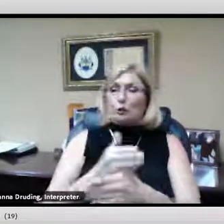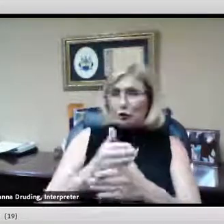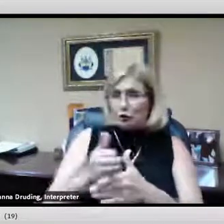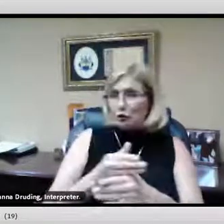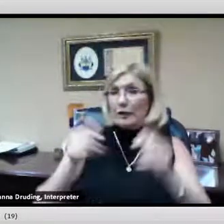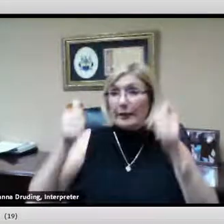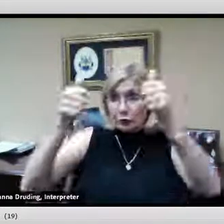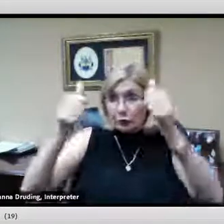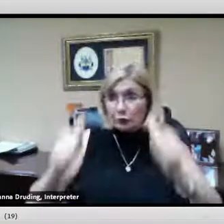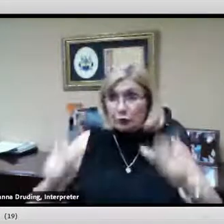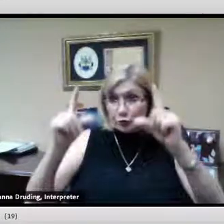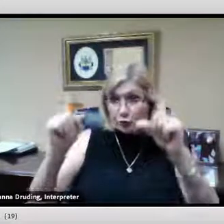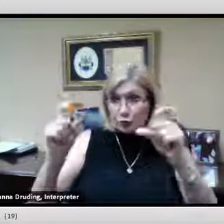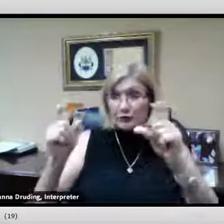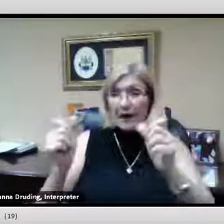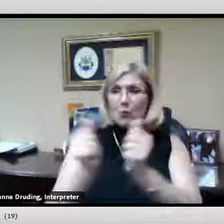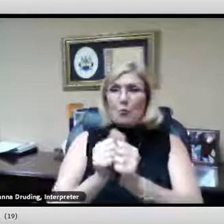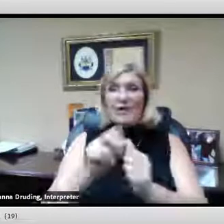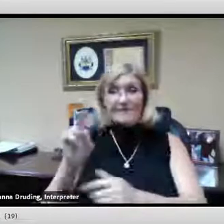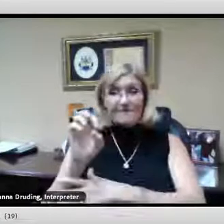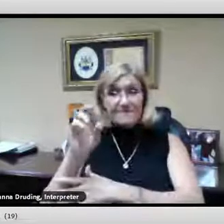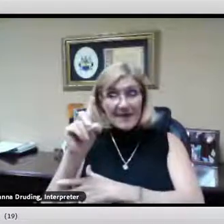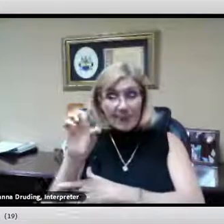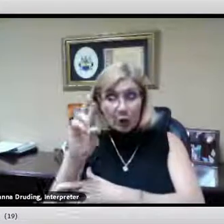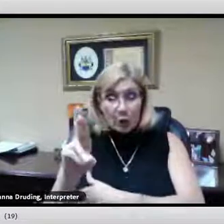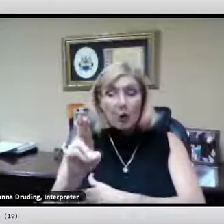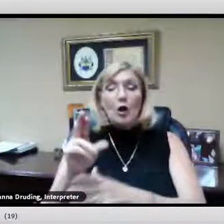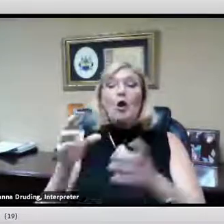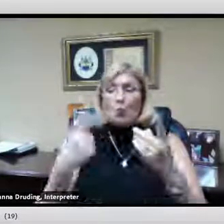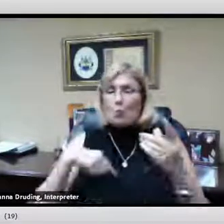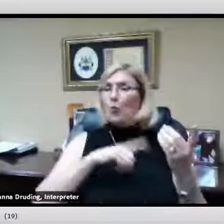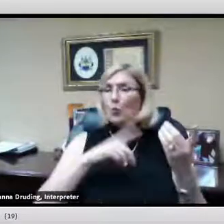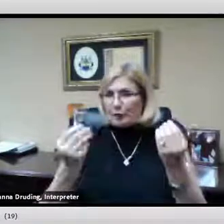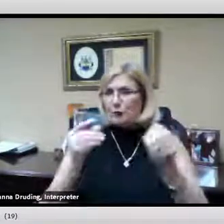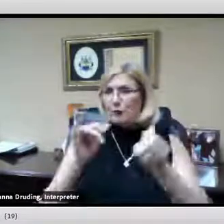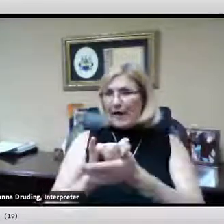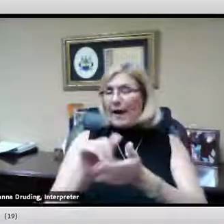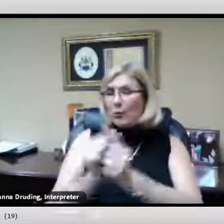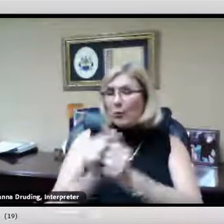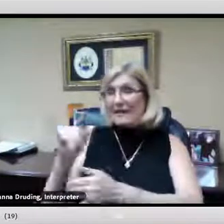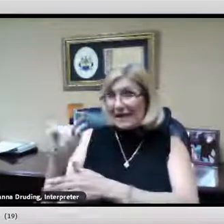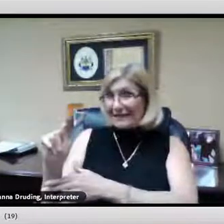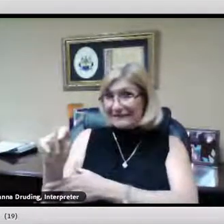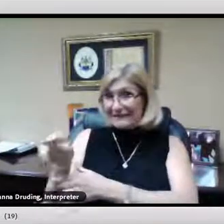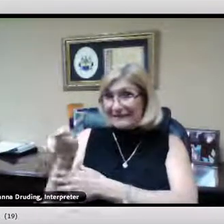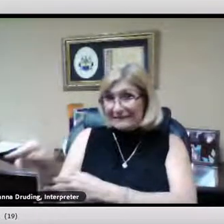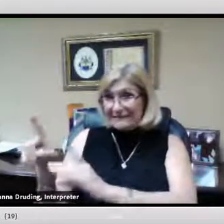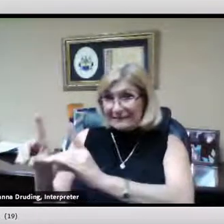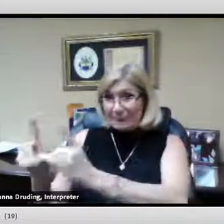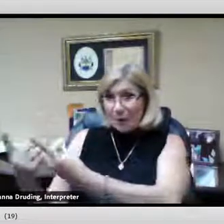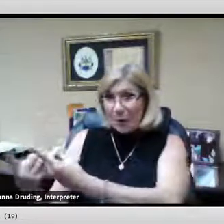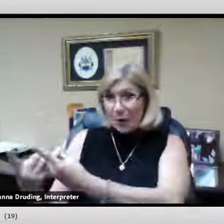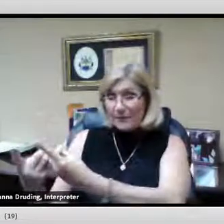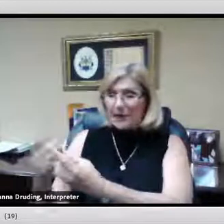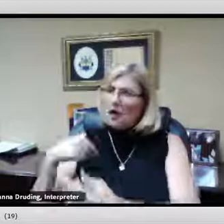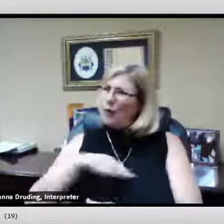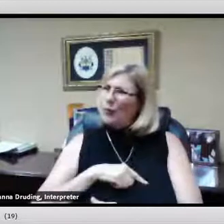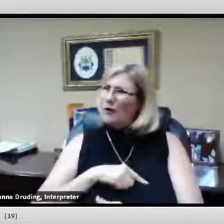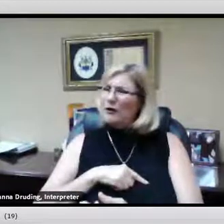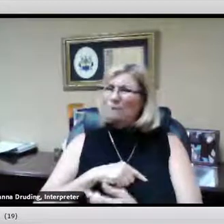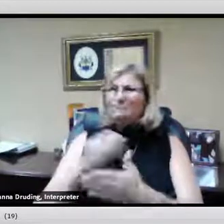sharing your screen with the vendor can be helpful. We do that a lot with our IT department. Innovative Interfaces doesn't do a whole lot of screen sharing.